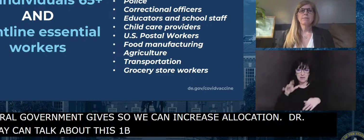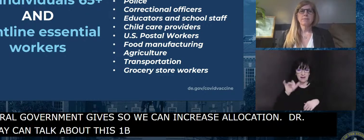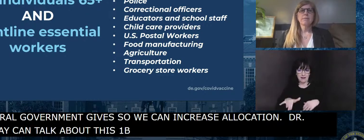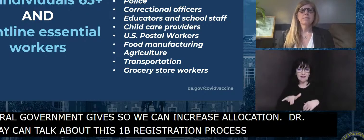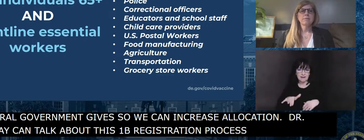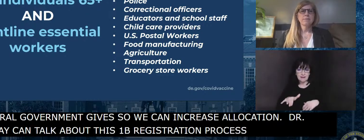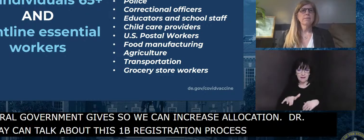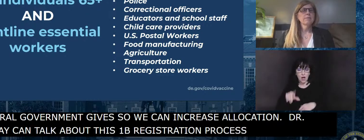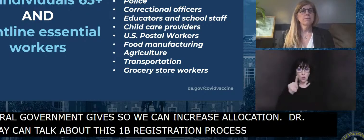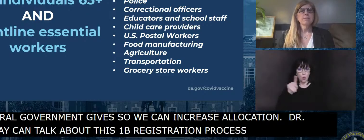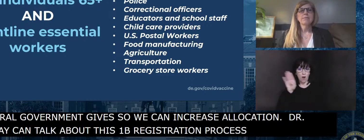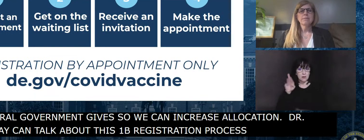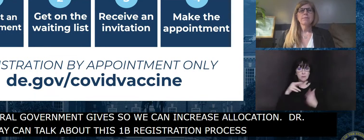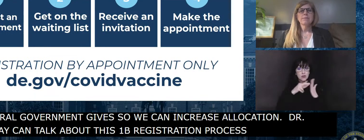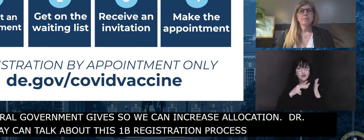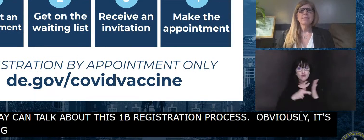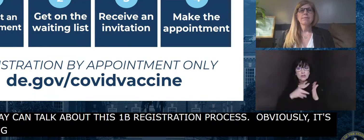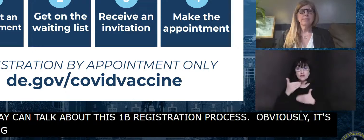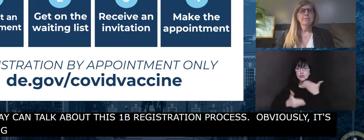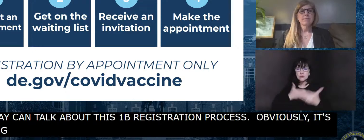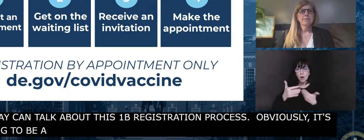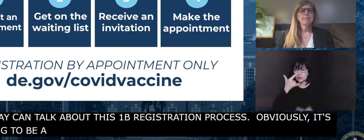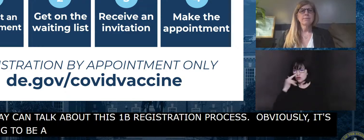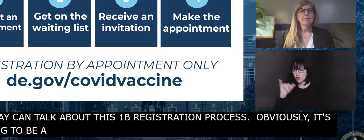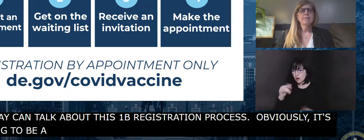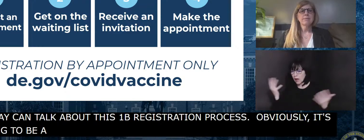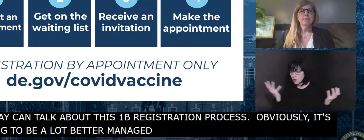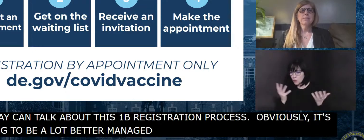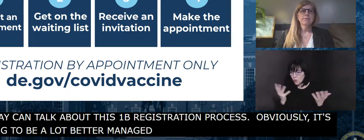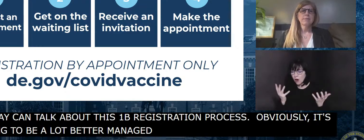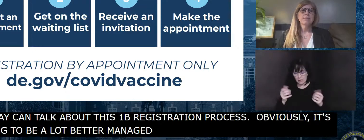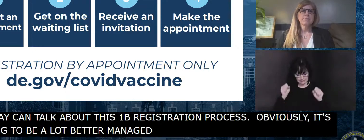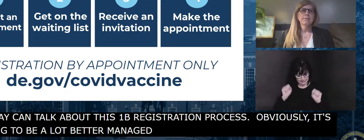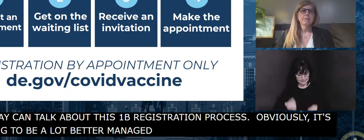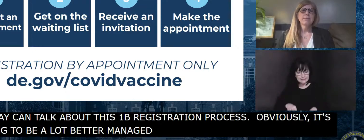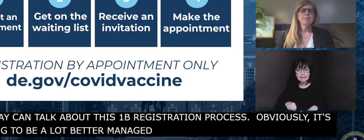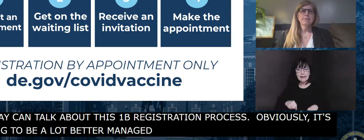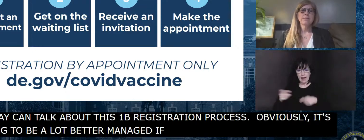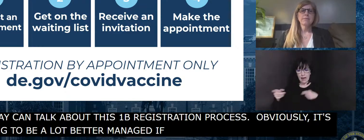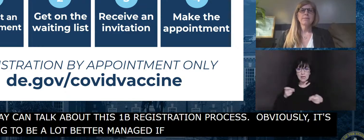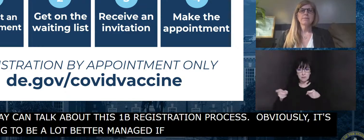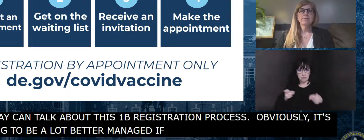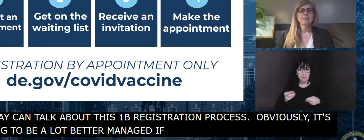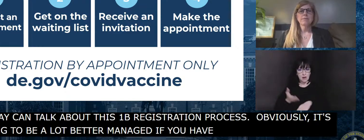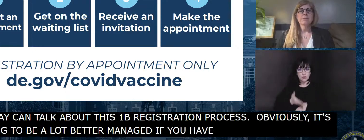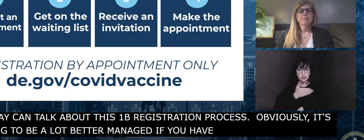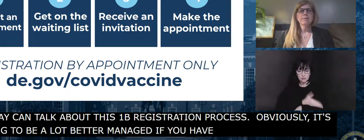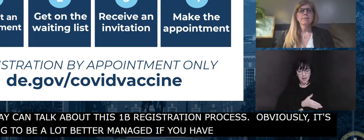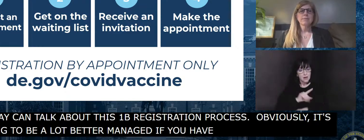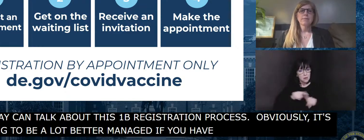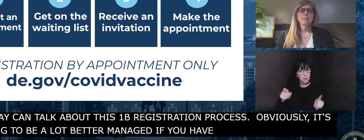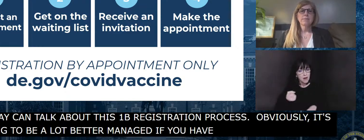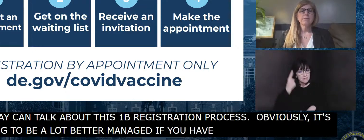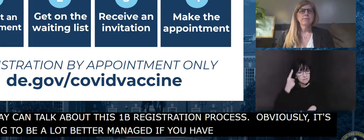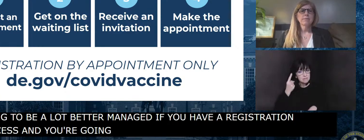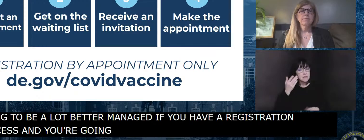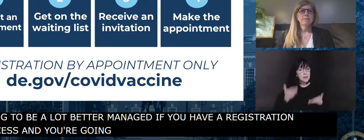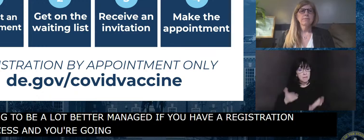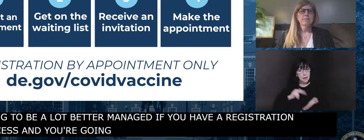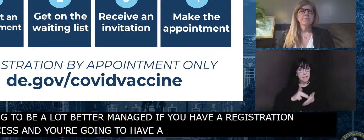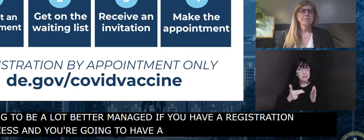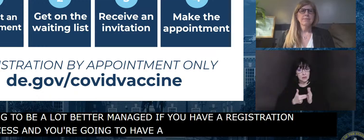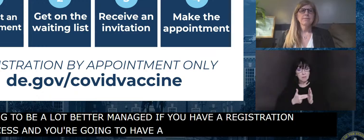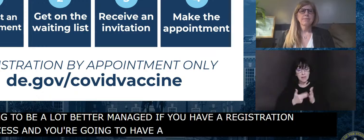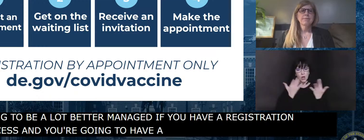got to be a lot better managed if you have a registration process. It also means that you're going to have a waiting list and a line,